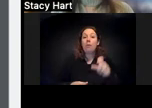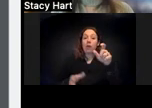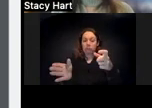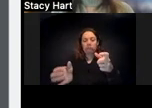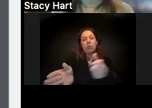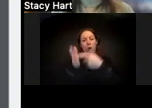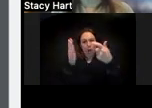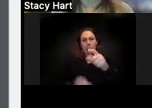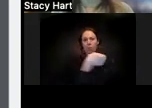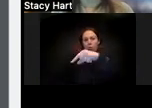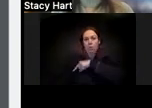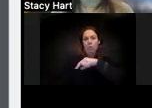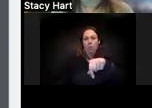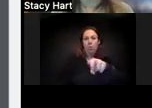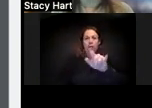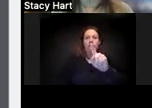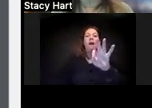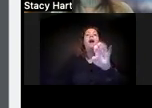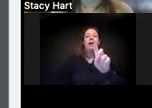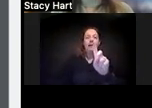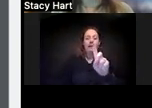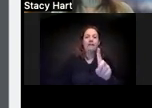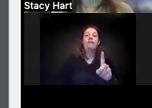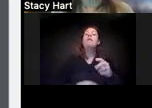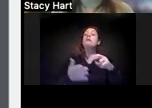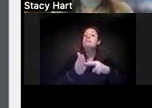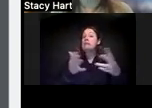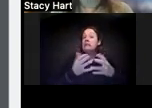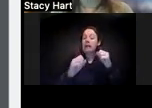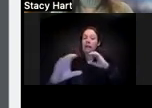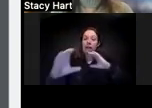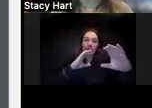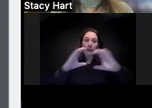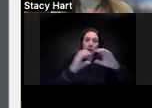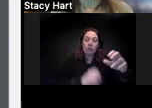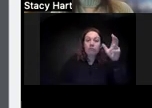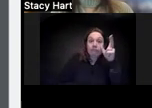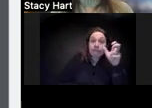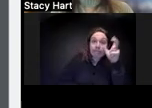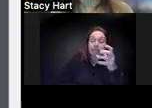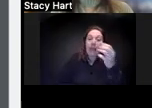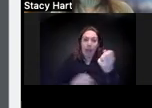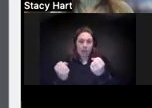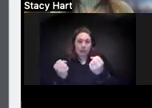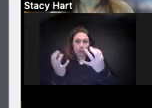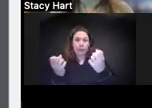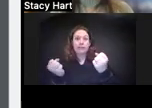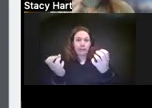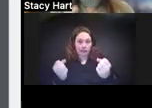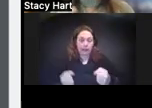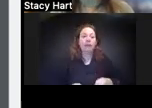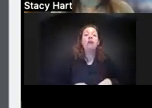qualified, which means that they are able to communicate both receptively and expressively.